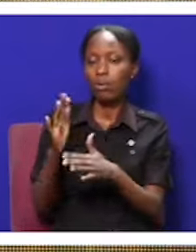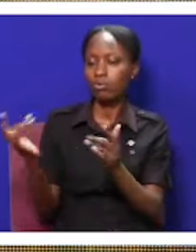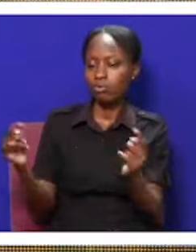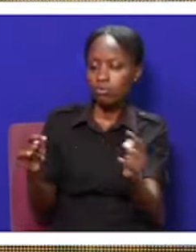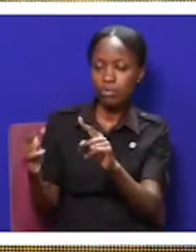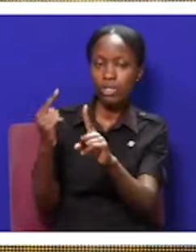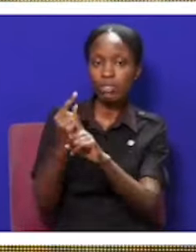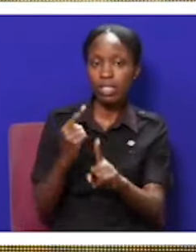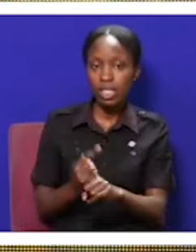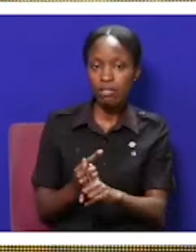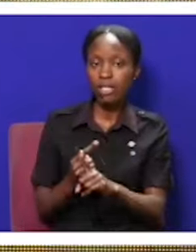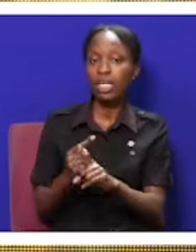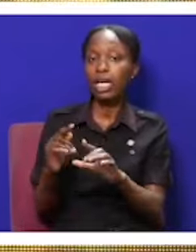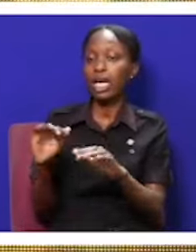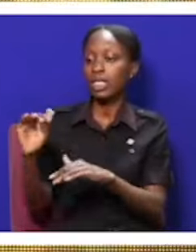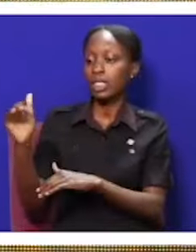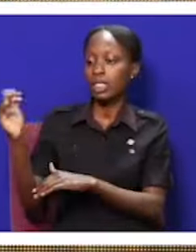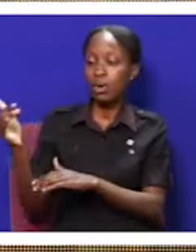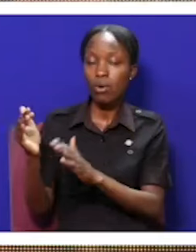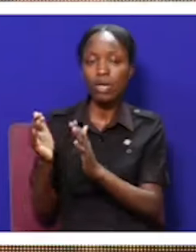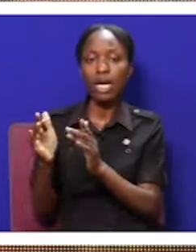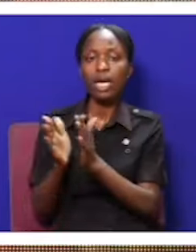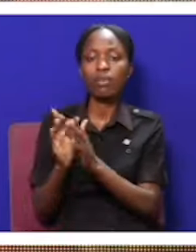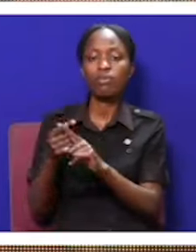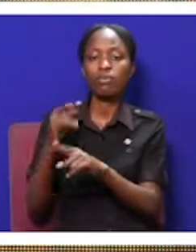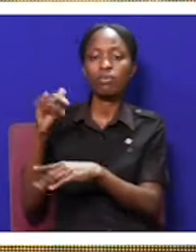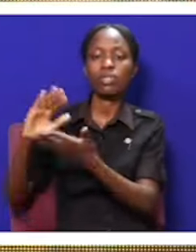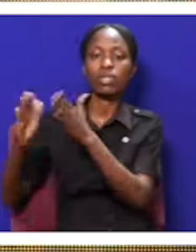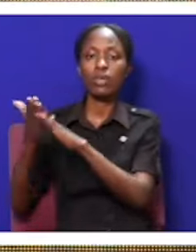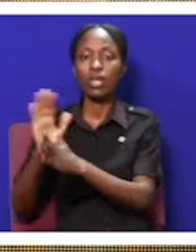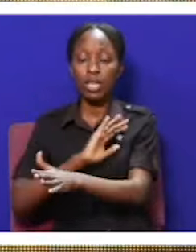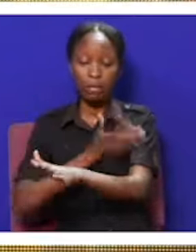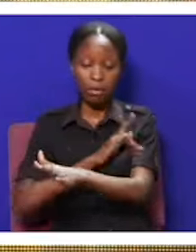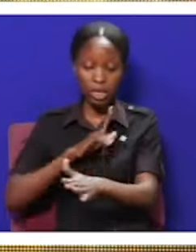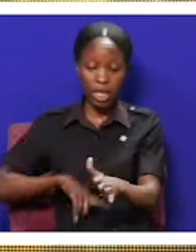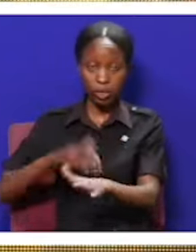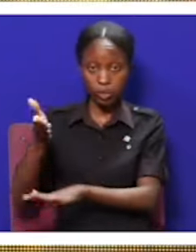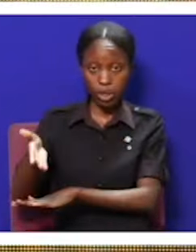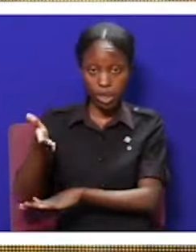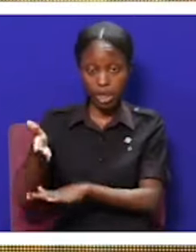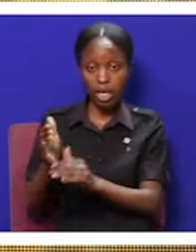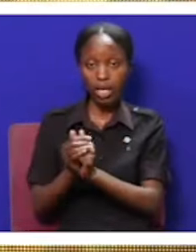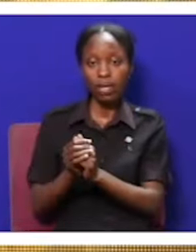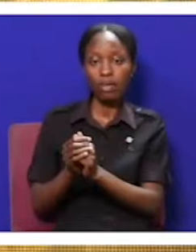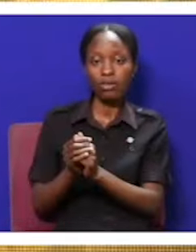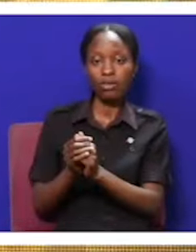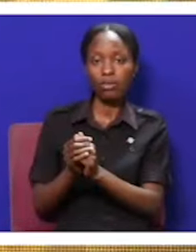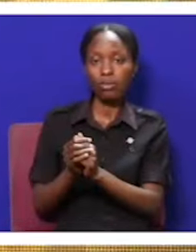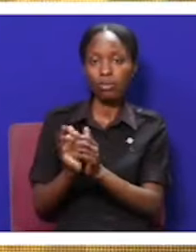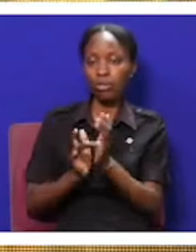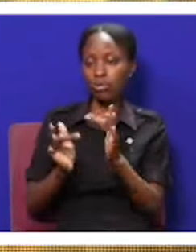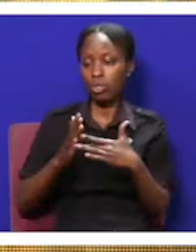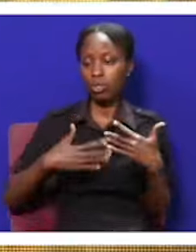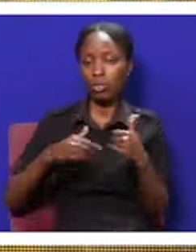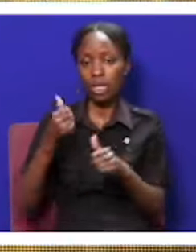in Galilee and Judea and from Jerusalem. The power of the Lord was present for Jesus to heal the sick.